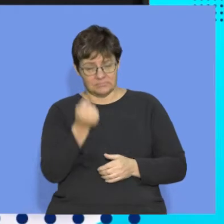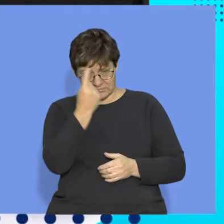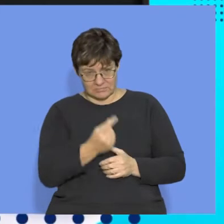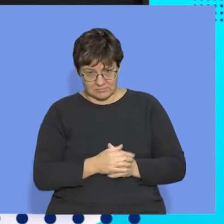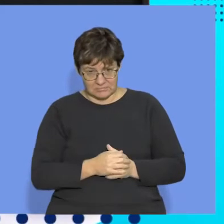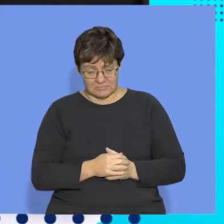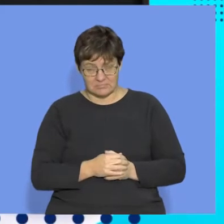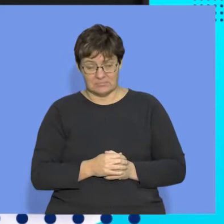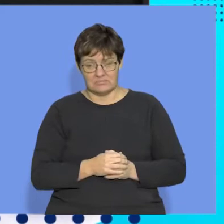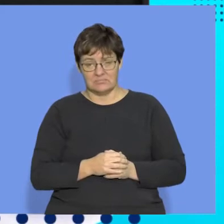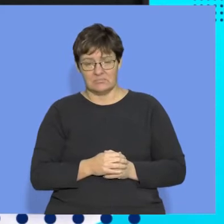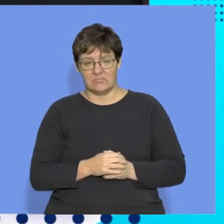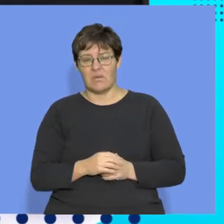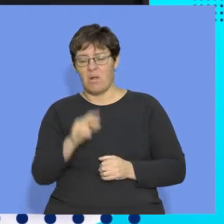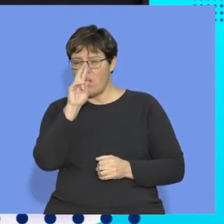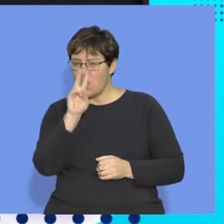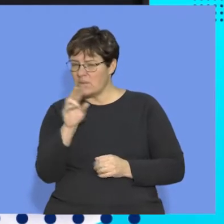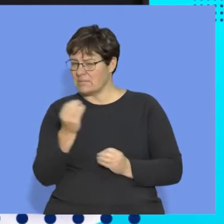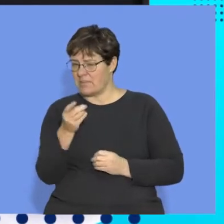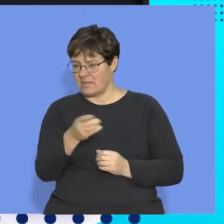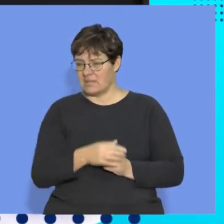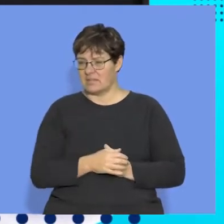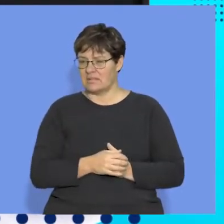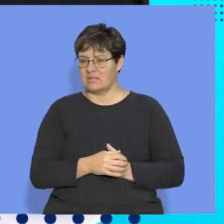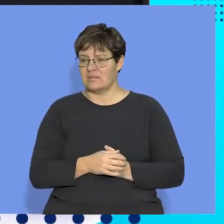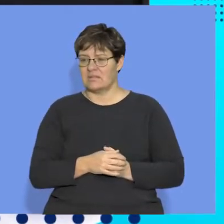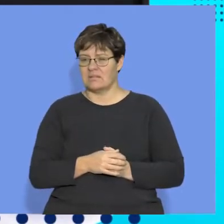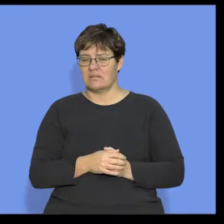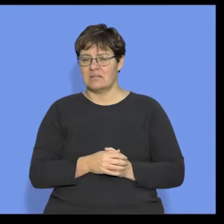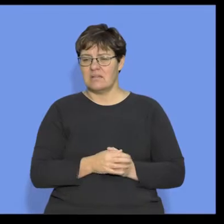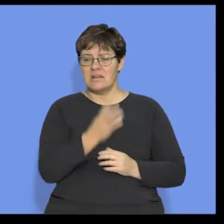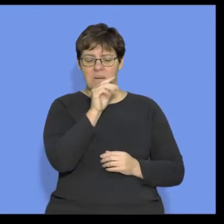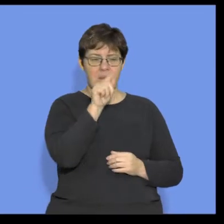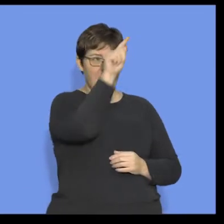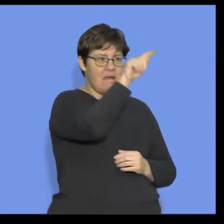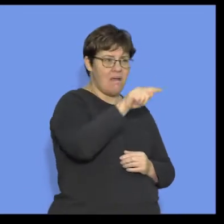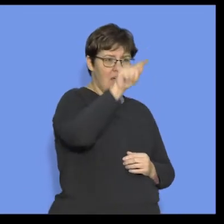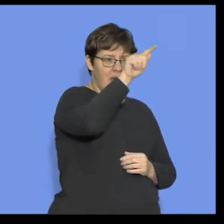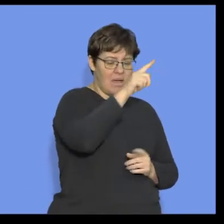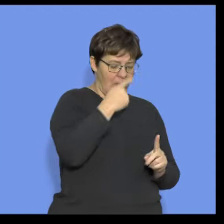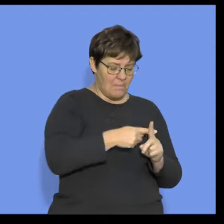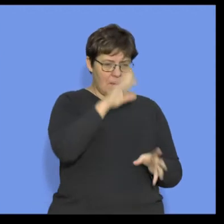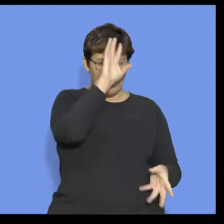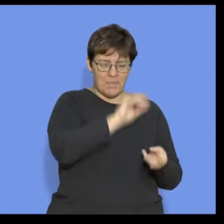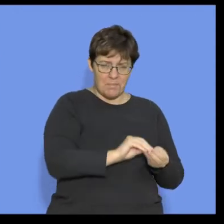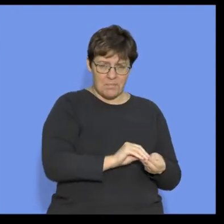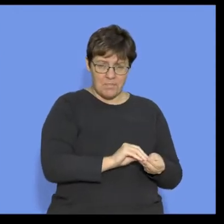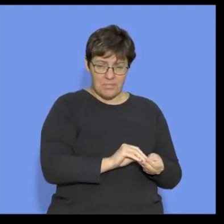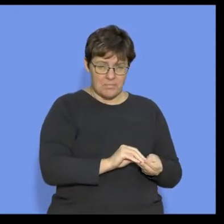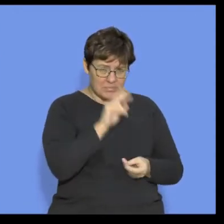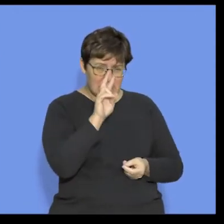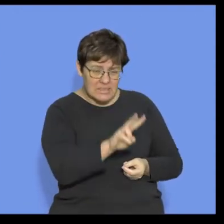Are we all together? I'd like you to look at something here. What does this number plus that number add up